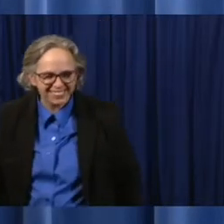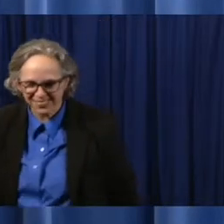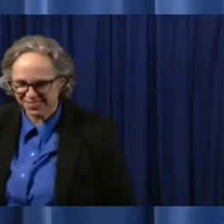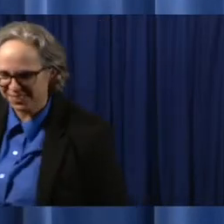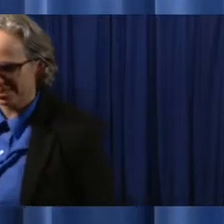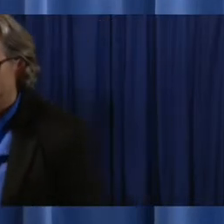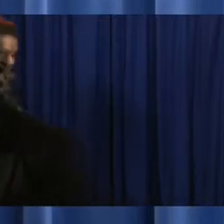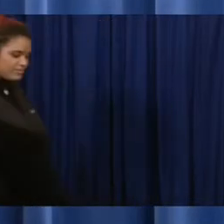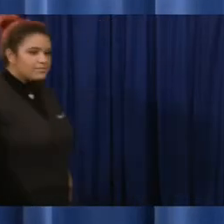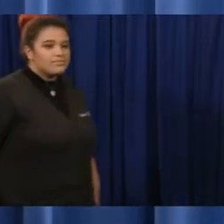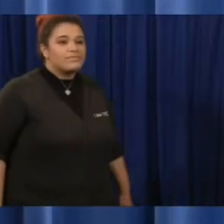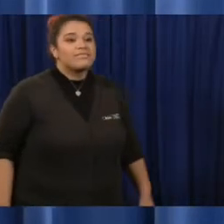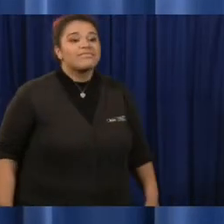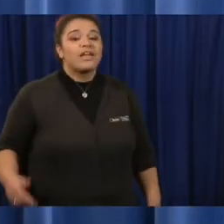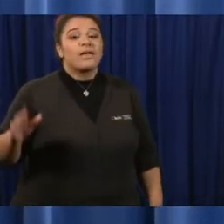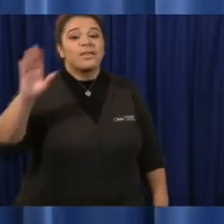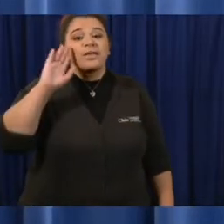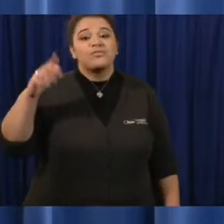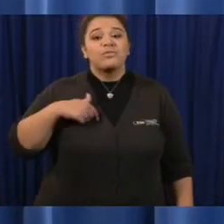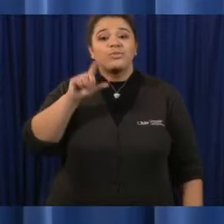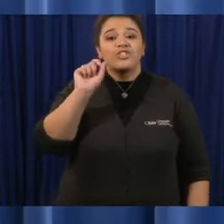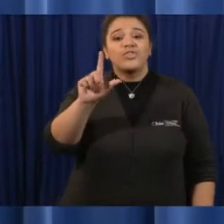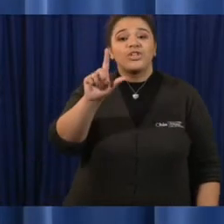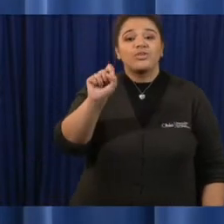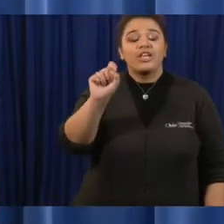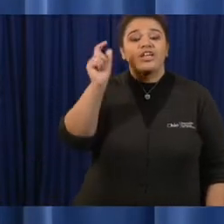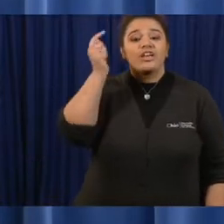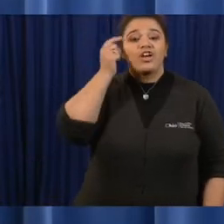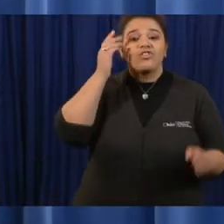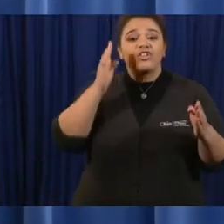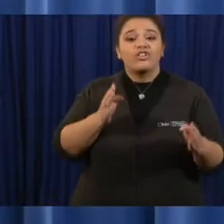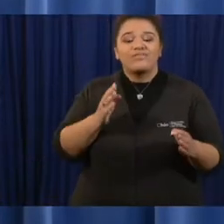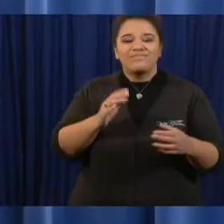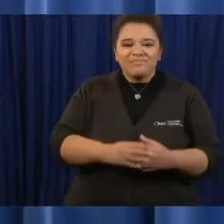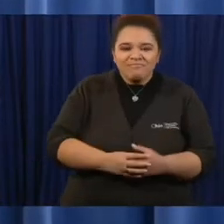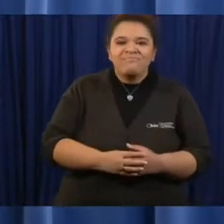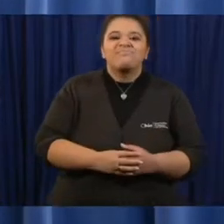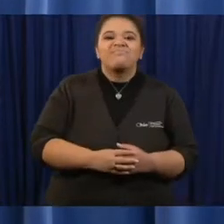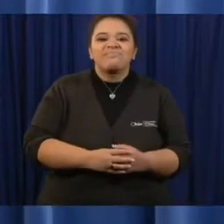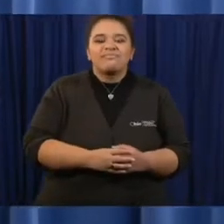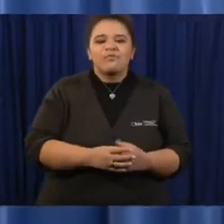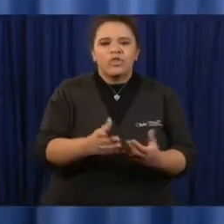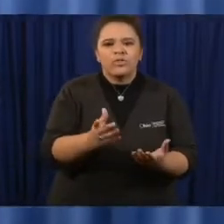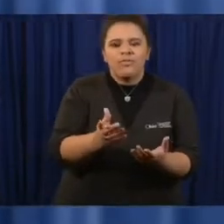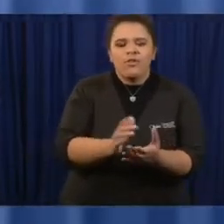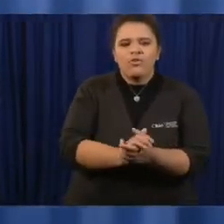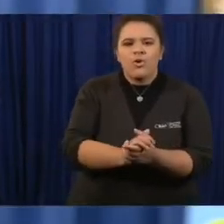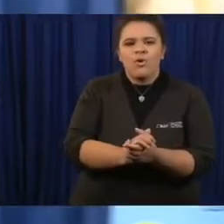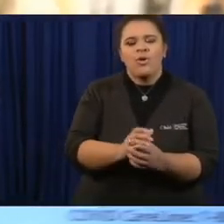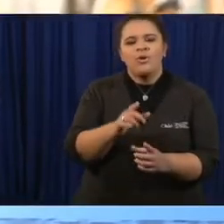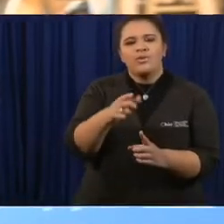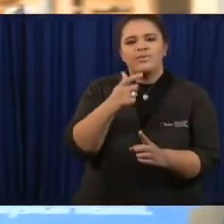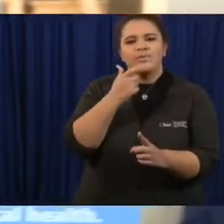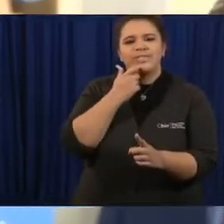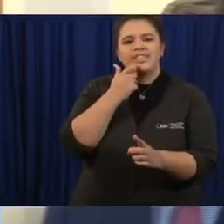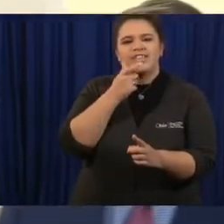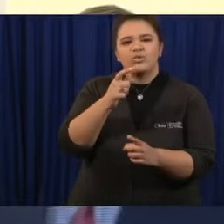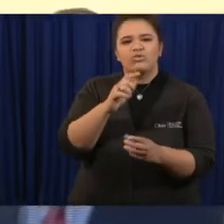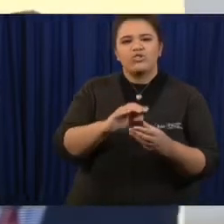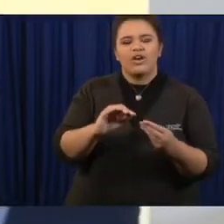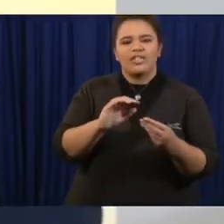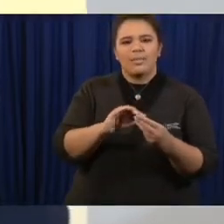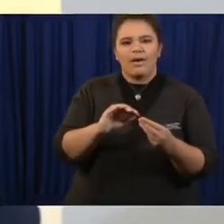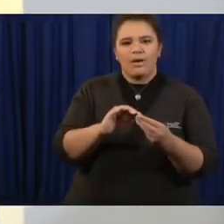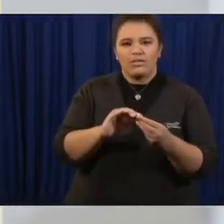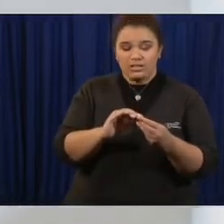Hello, this is a question for the Lieutenant Governor. This is Ben Garbrick with ABC 6 and Fox 28. Lieutenant Governor, you mentioned the strain this pandemic